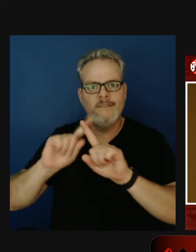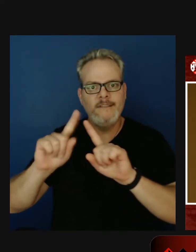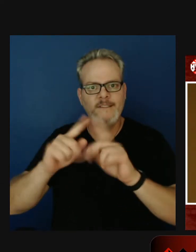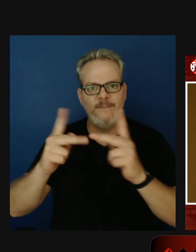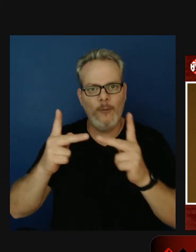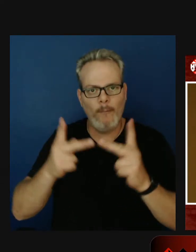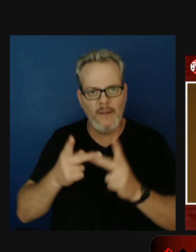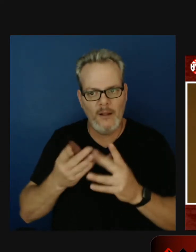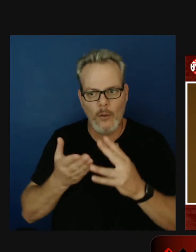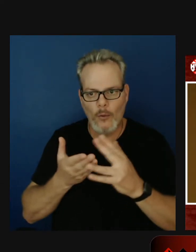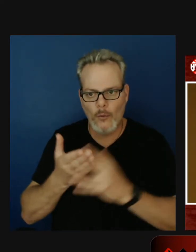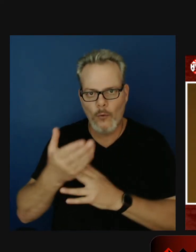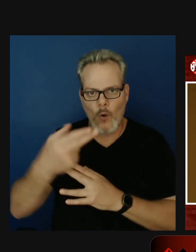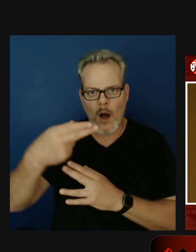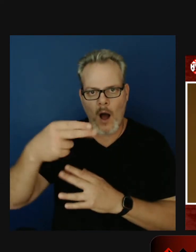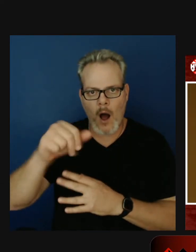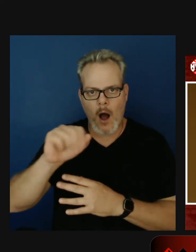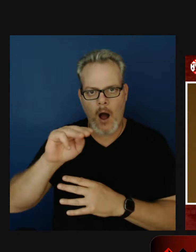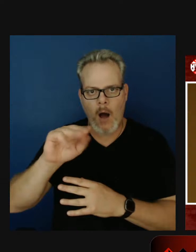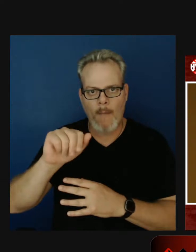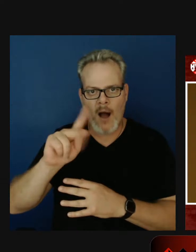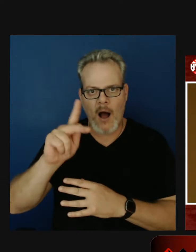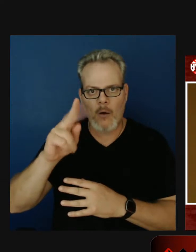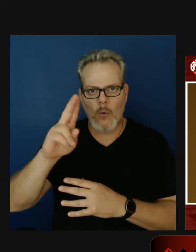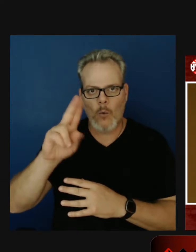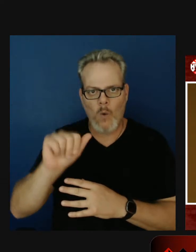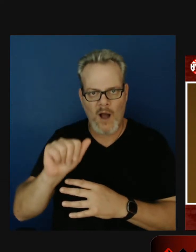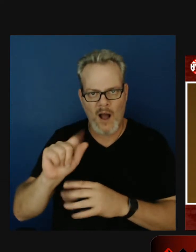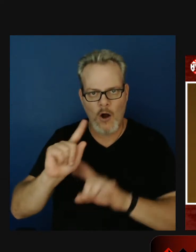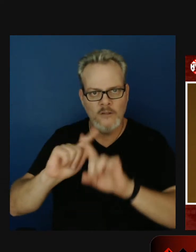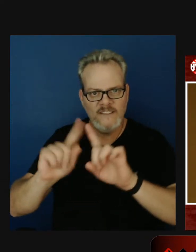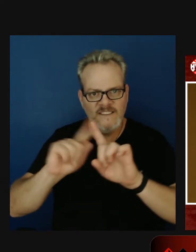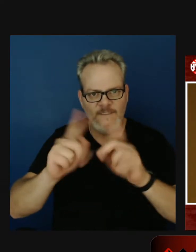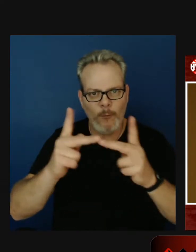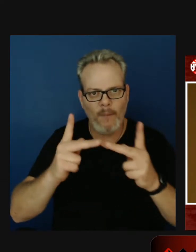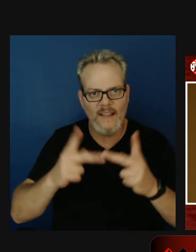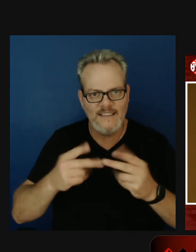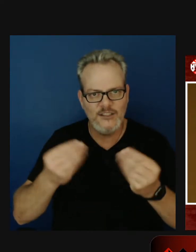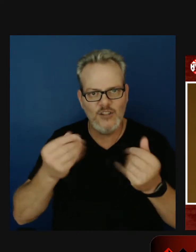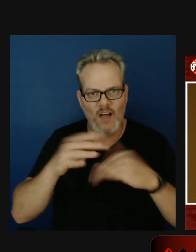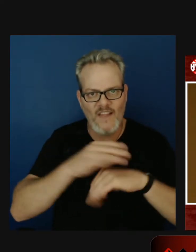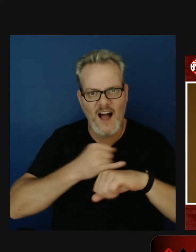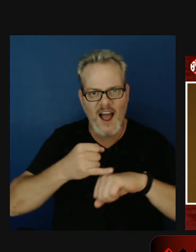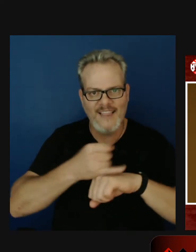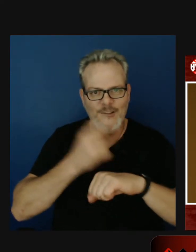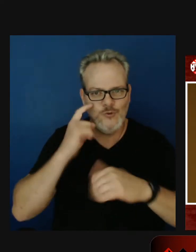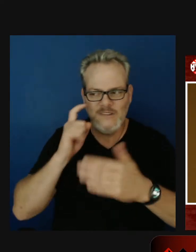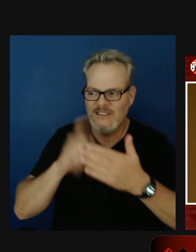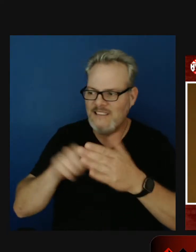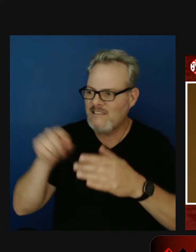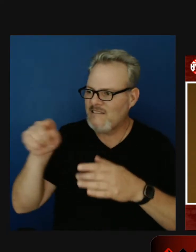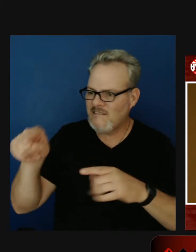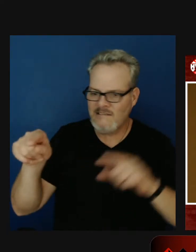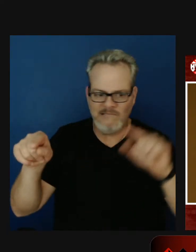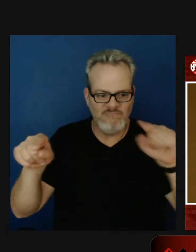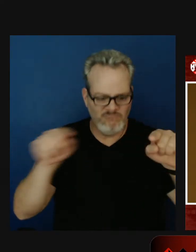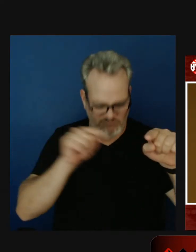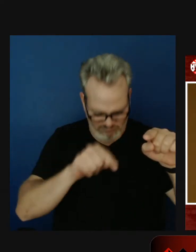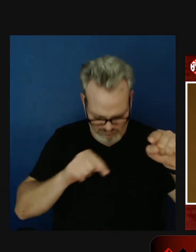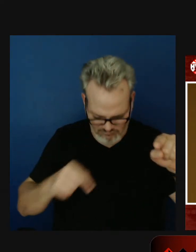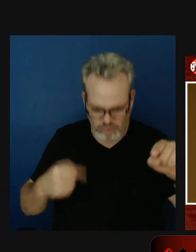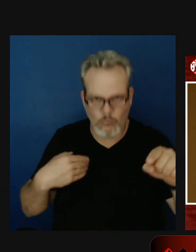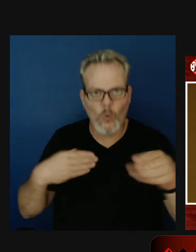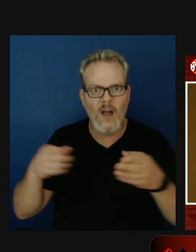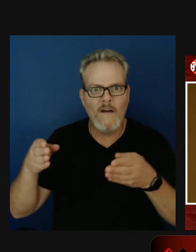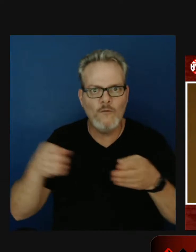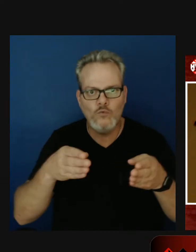Hamakua to different places on the island. So we're now starting to get the roads in place. We're starting to get the distances and times it's going to take you to